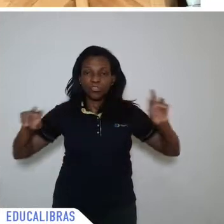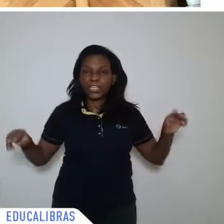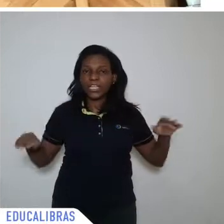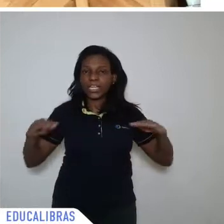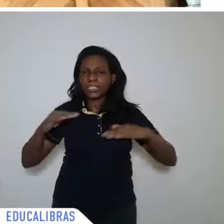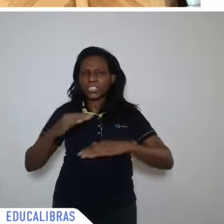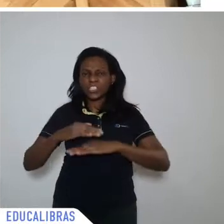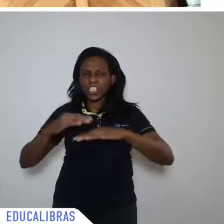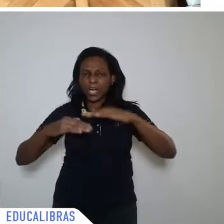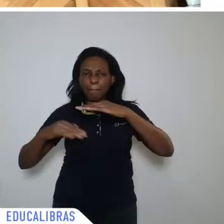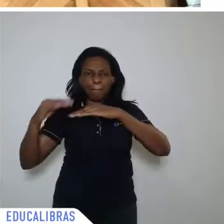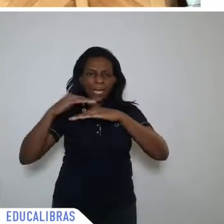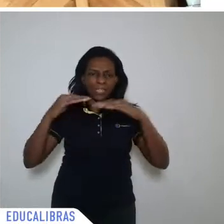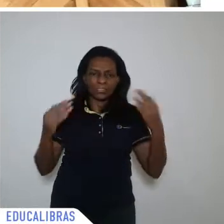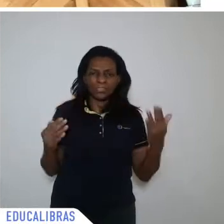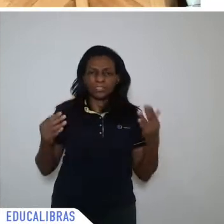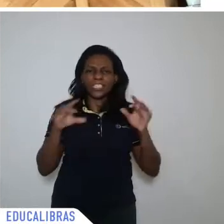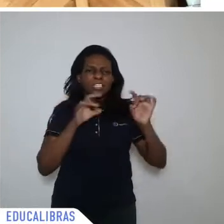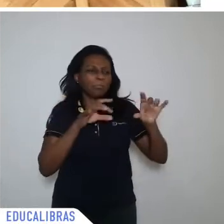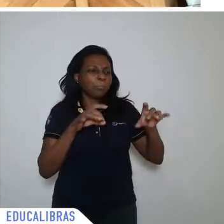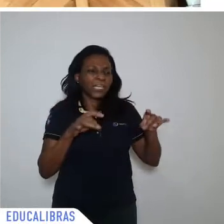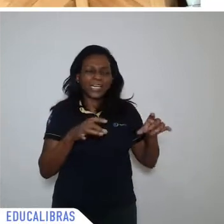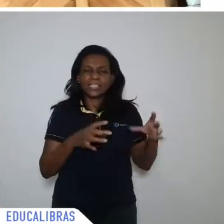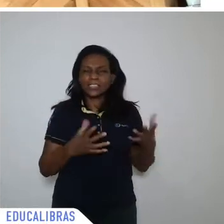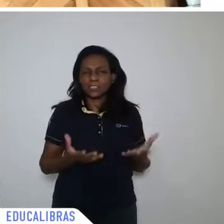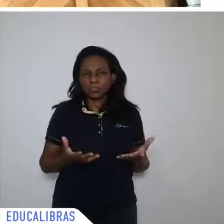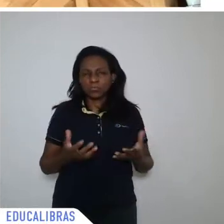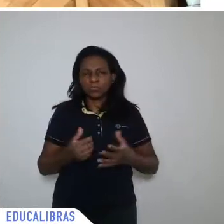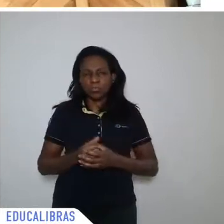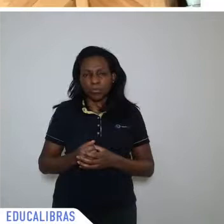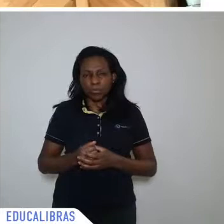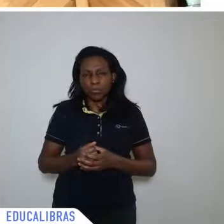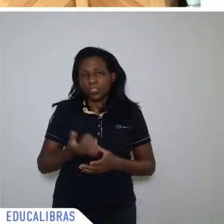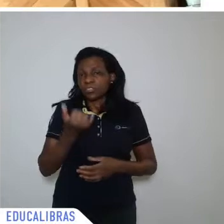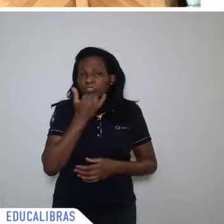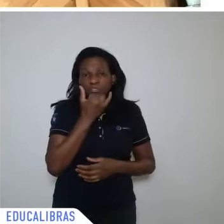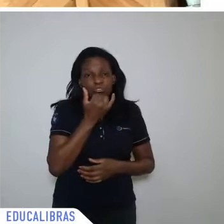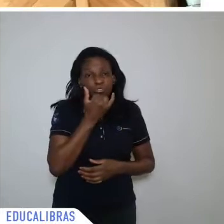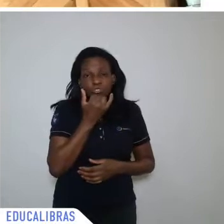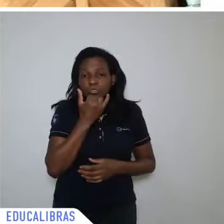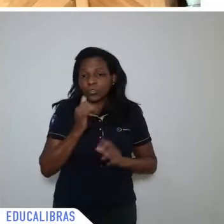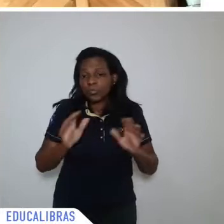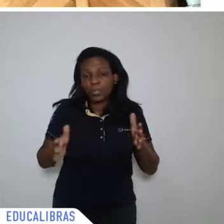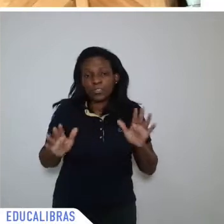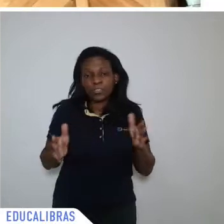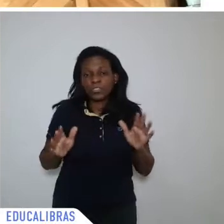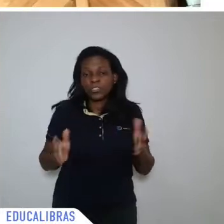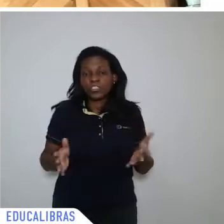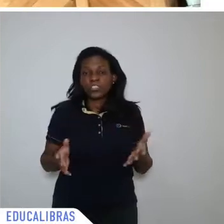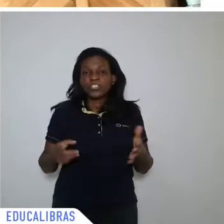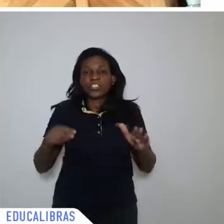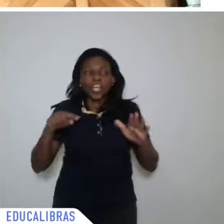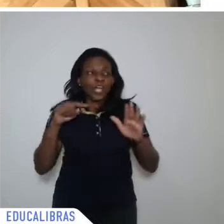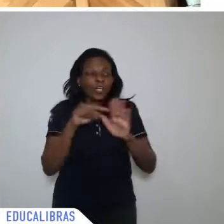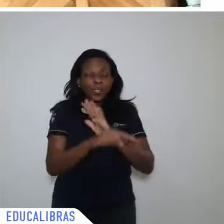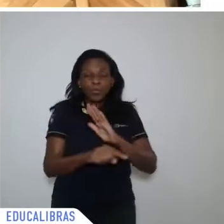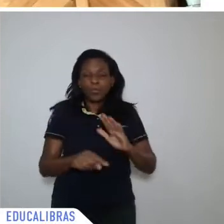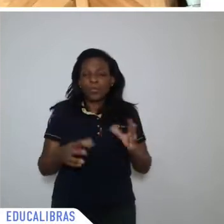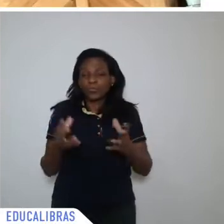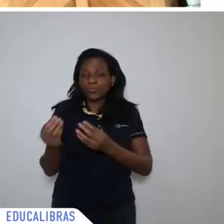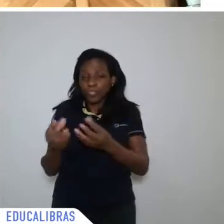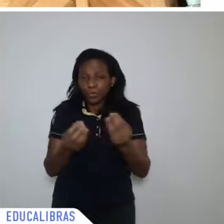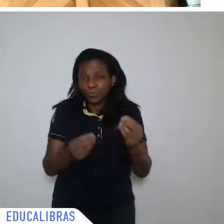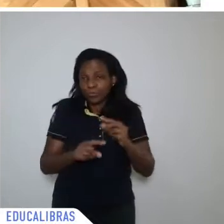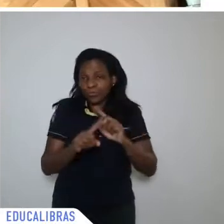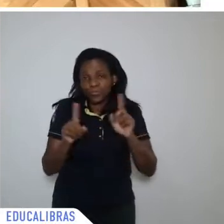the specificities of vulnerability layers we see. So for now, I apologize for the limitation